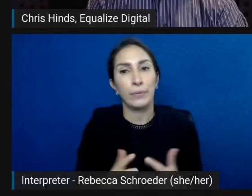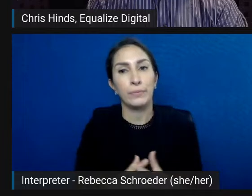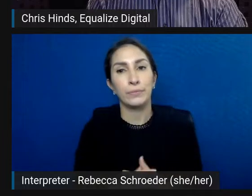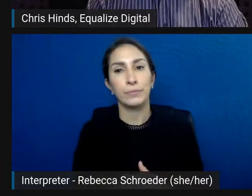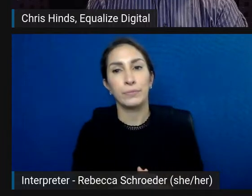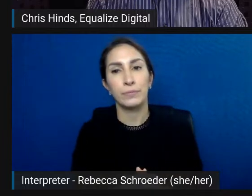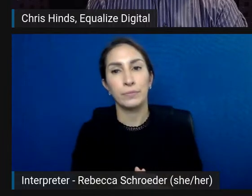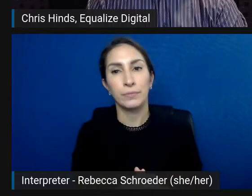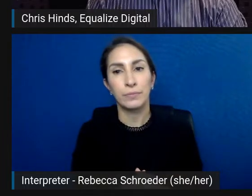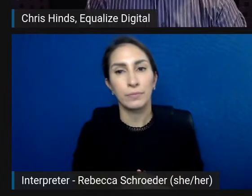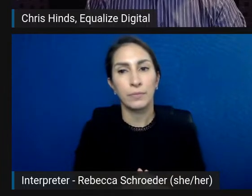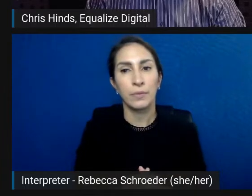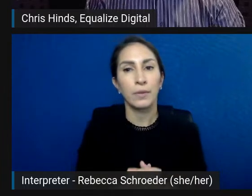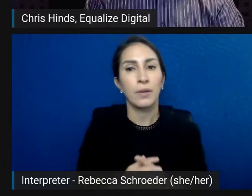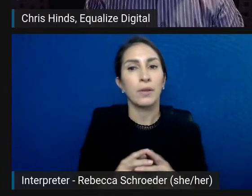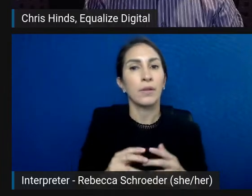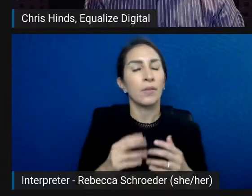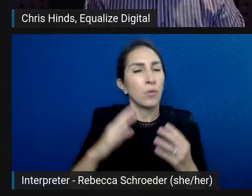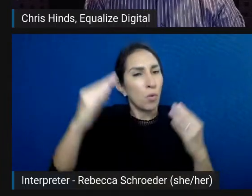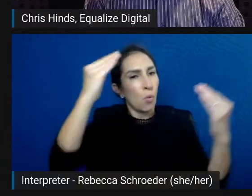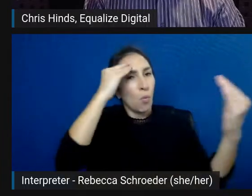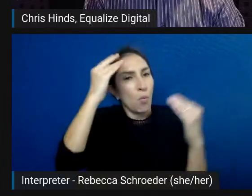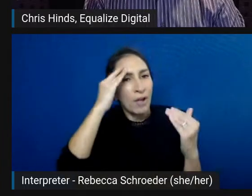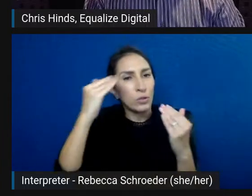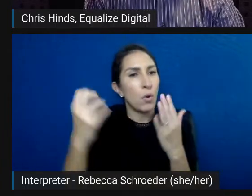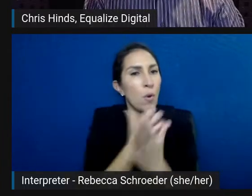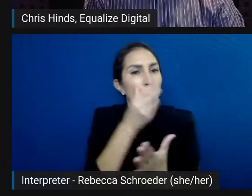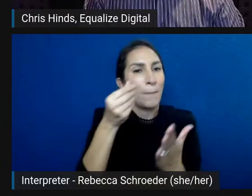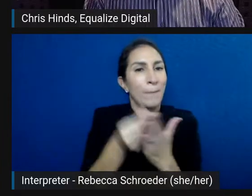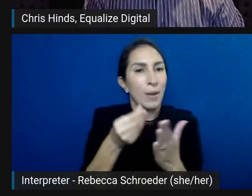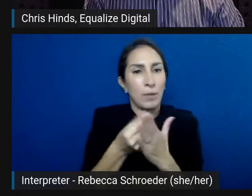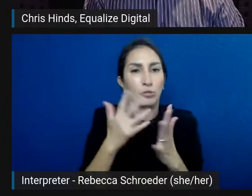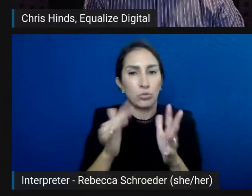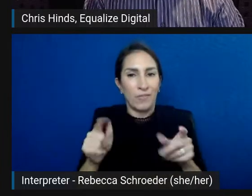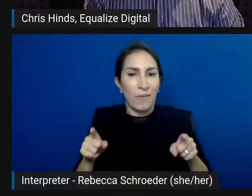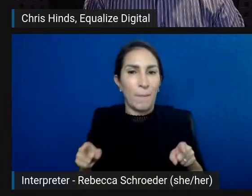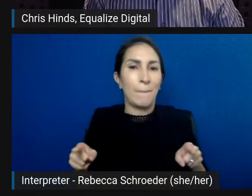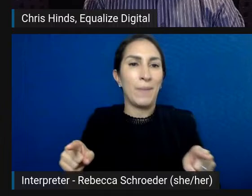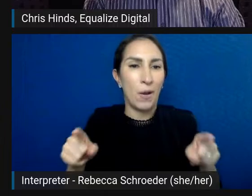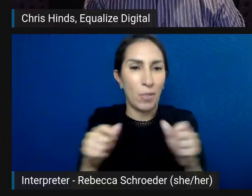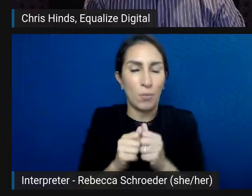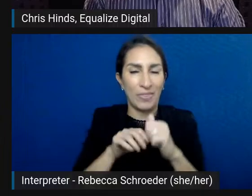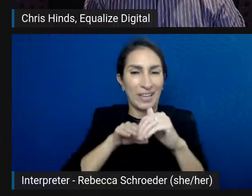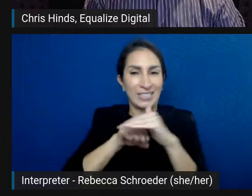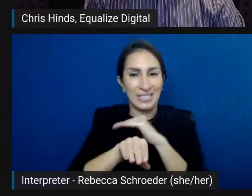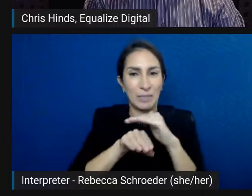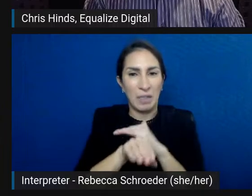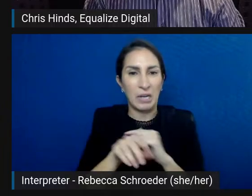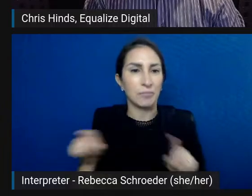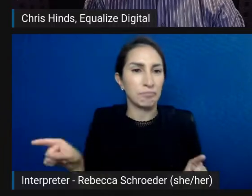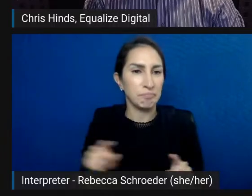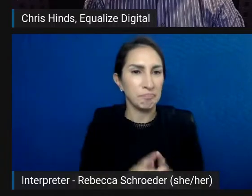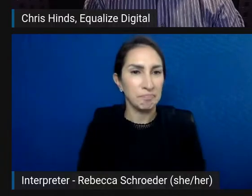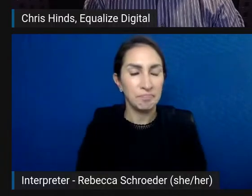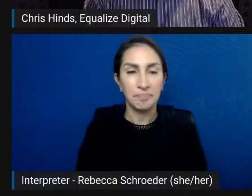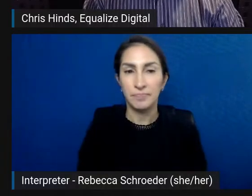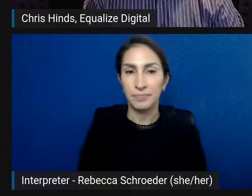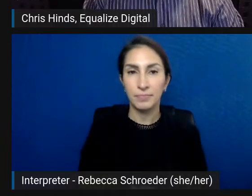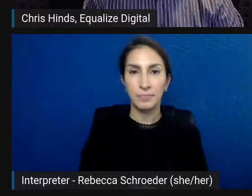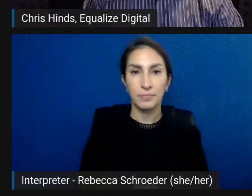the well-known money makers often parallel with accessibility, and we can tie those things together? Yeah, I mean, if the